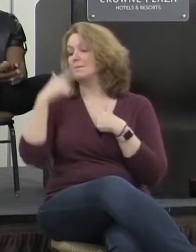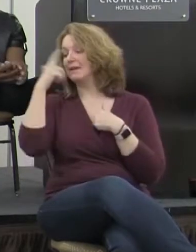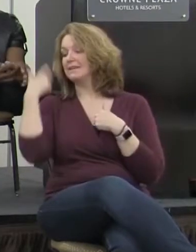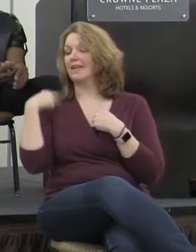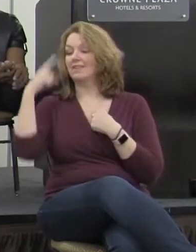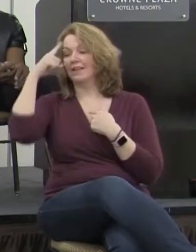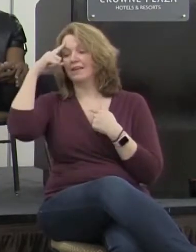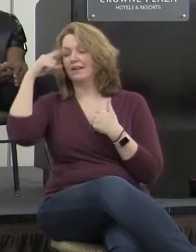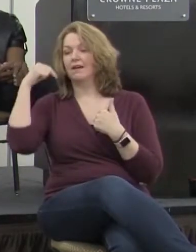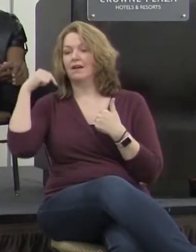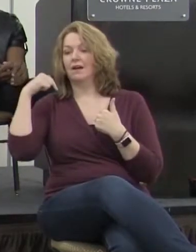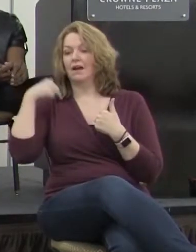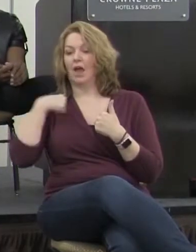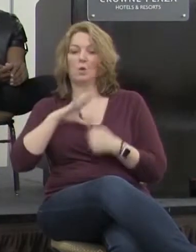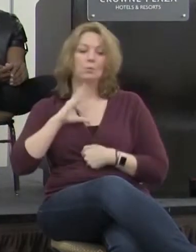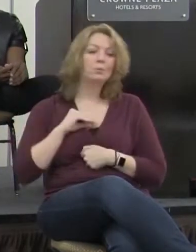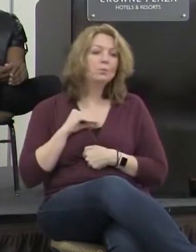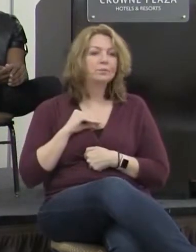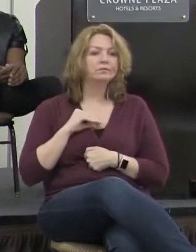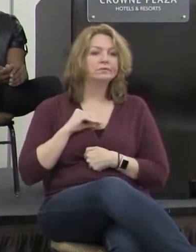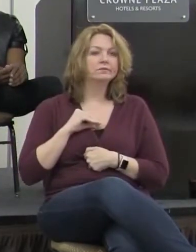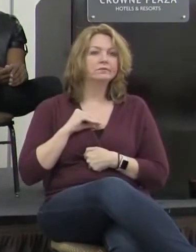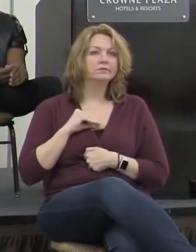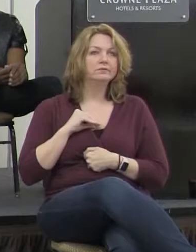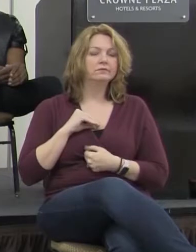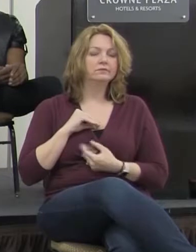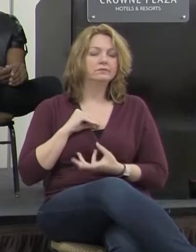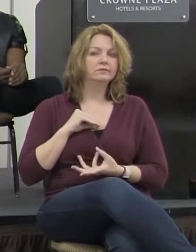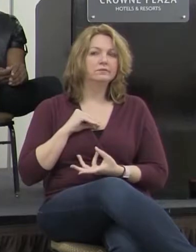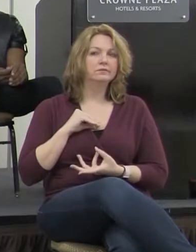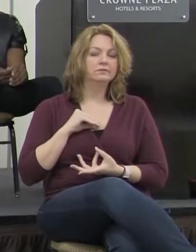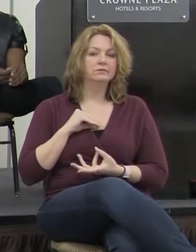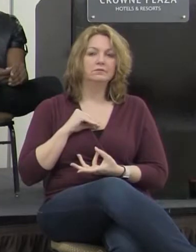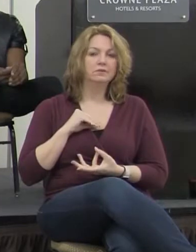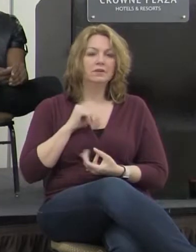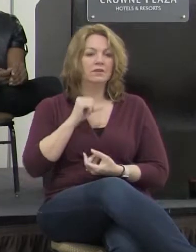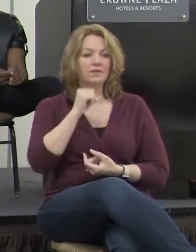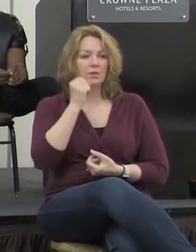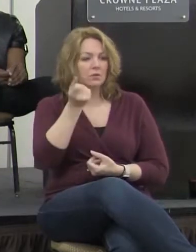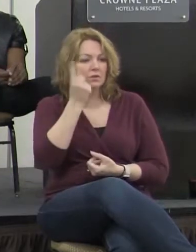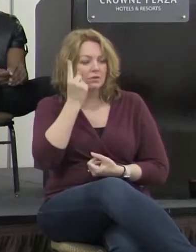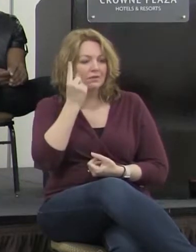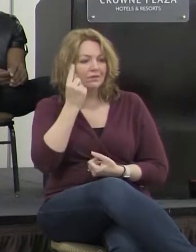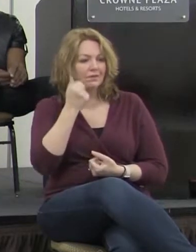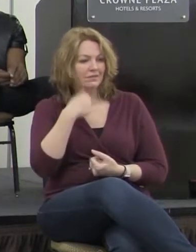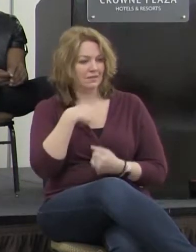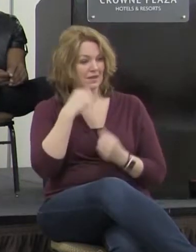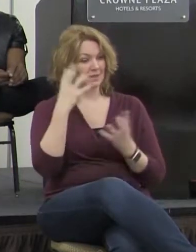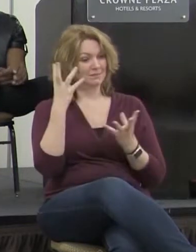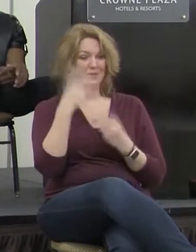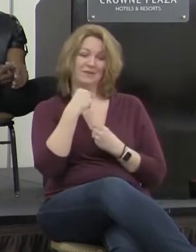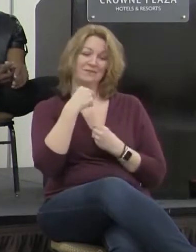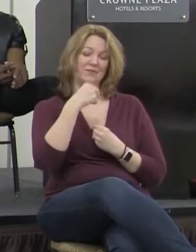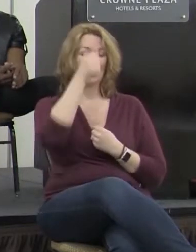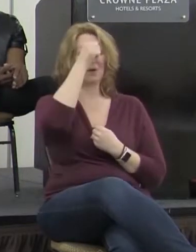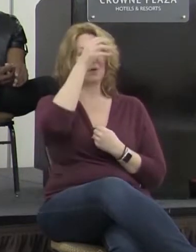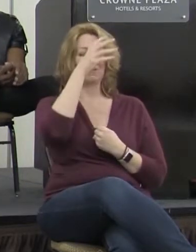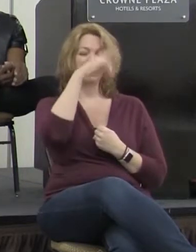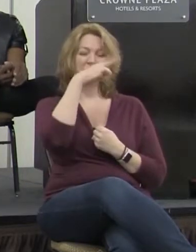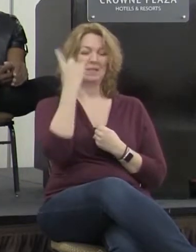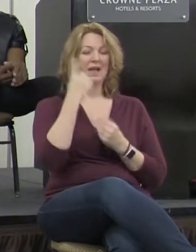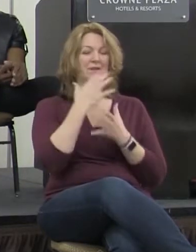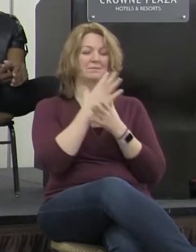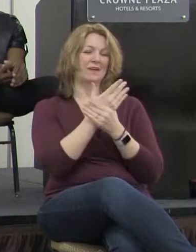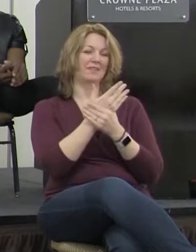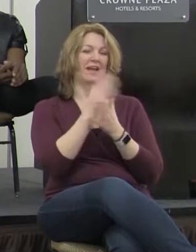think I have low self-esteem and don't realize that I'm this beautiful black butterfly that all they have to